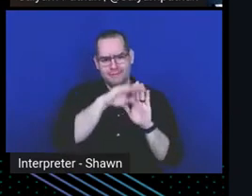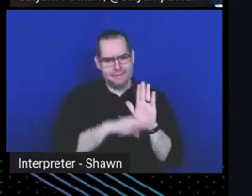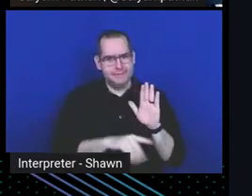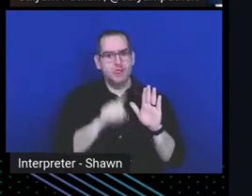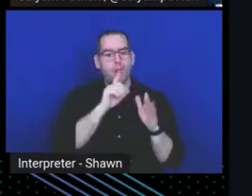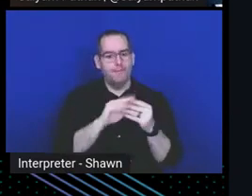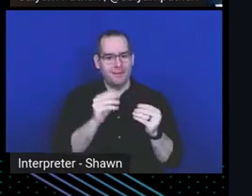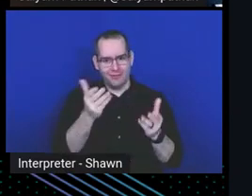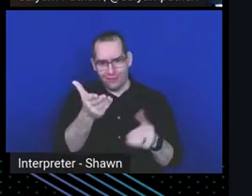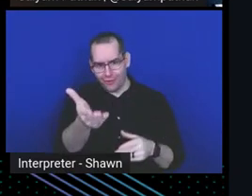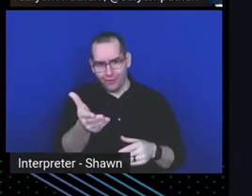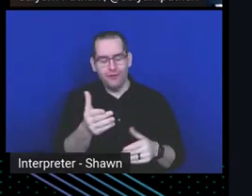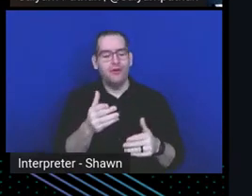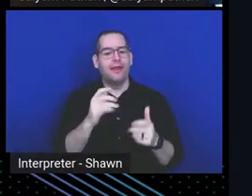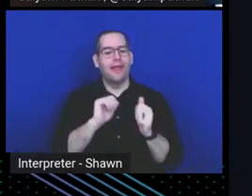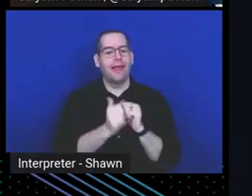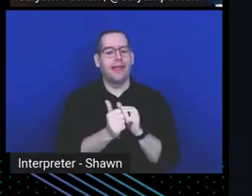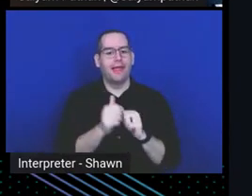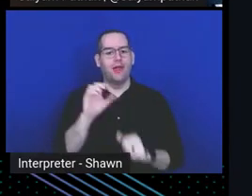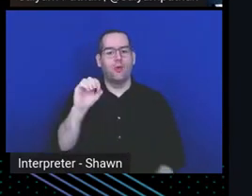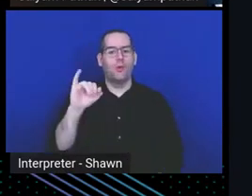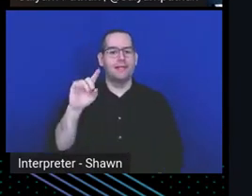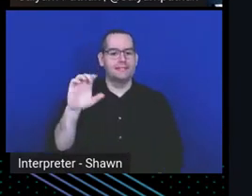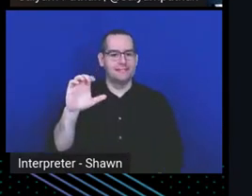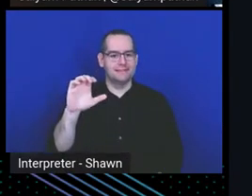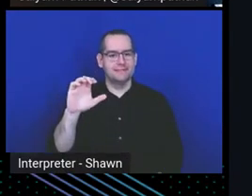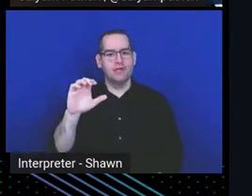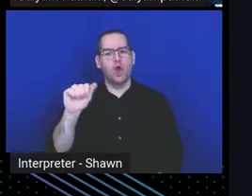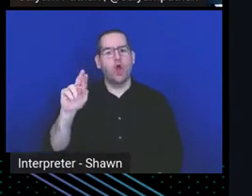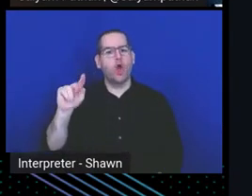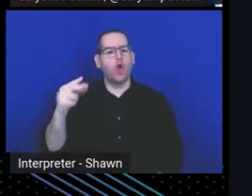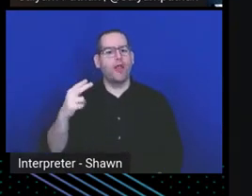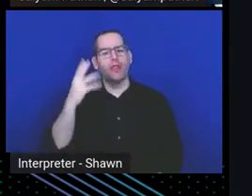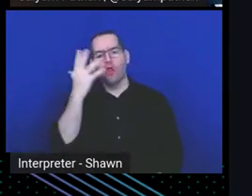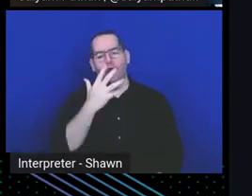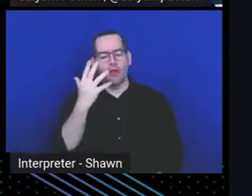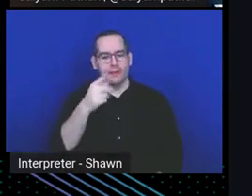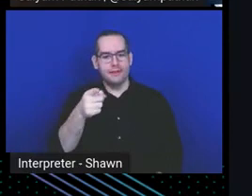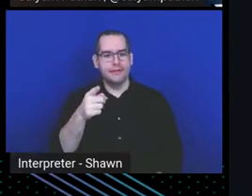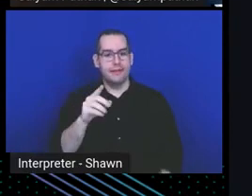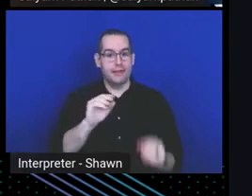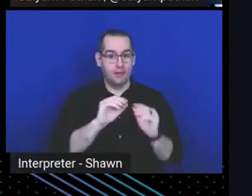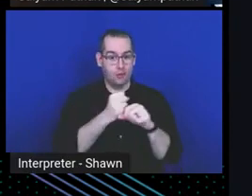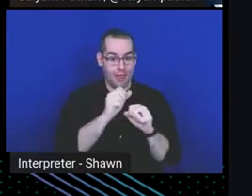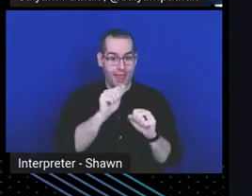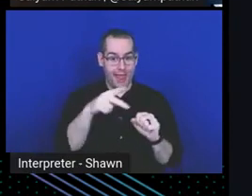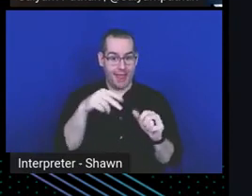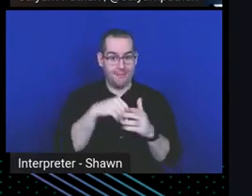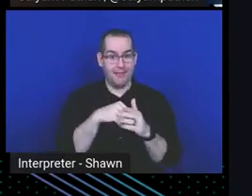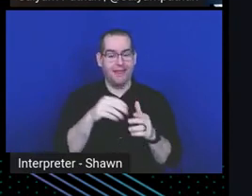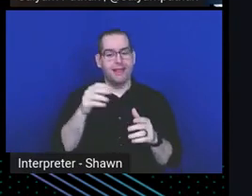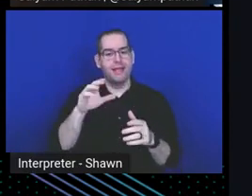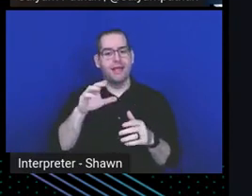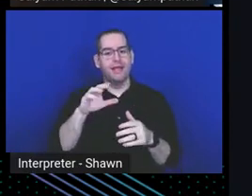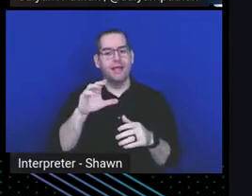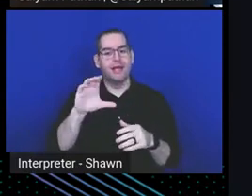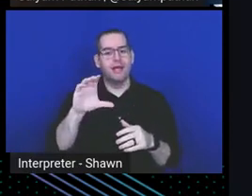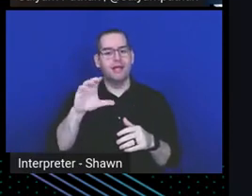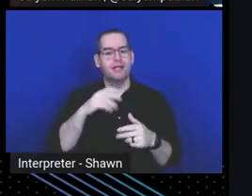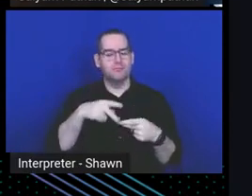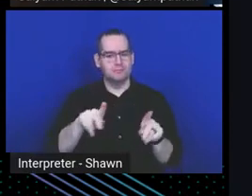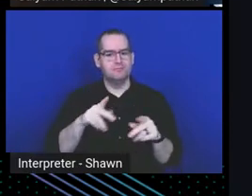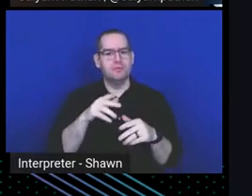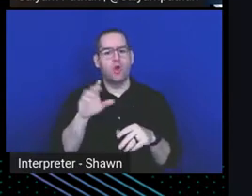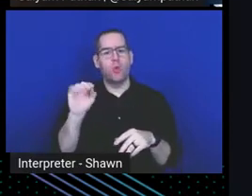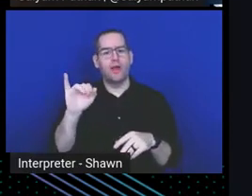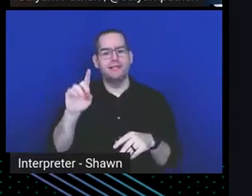mentioned over here. And this is how the OIDC auth looked like. So you create an app, and the consent screen, you add OIDC credential. And